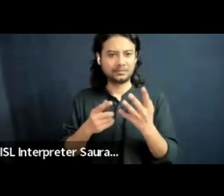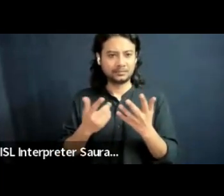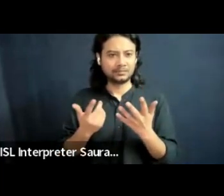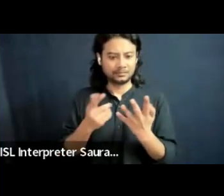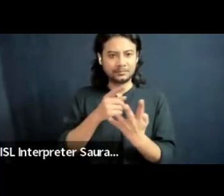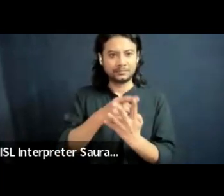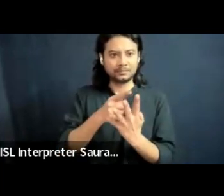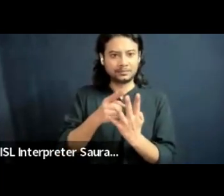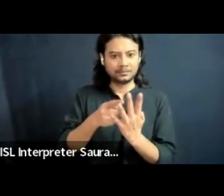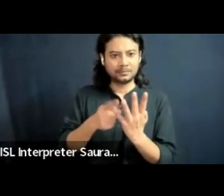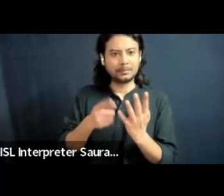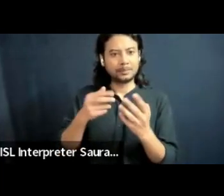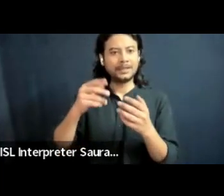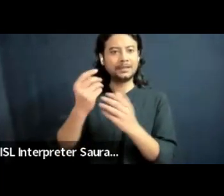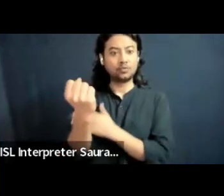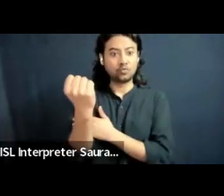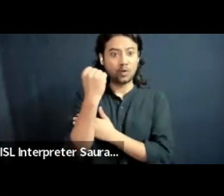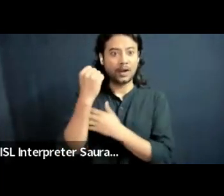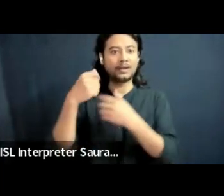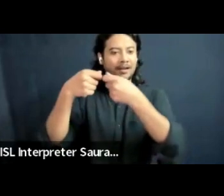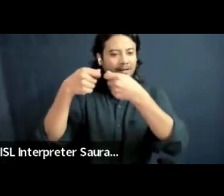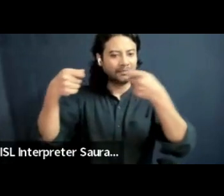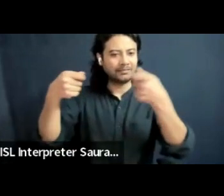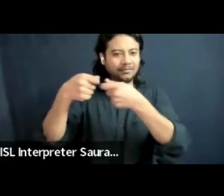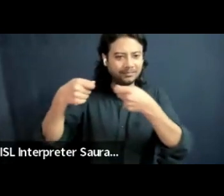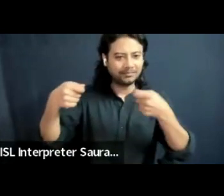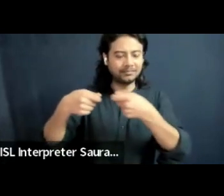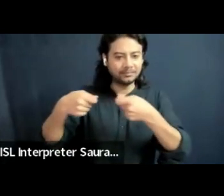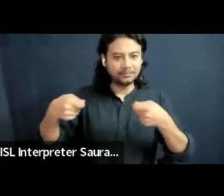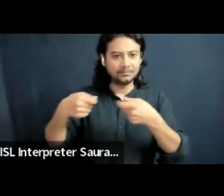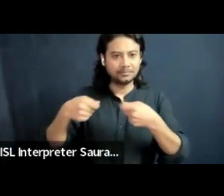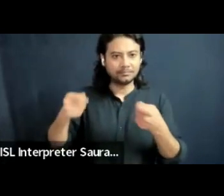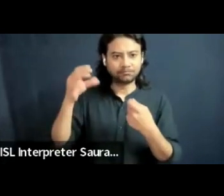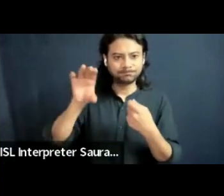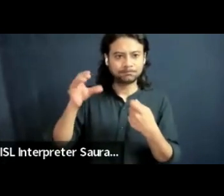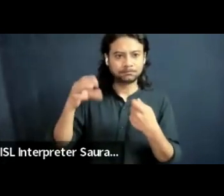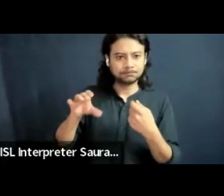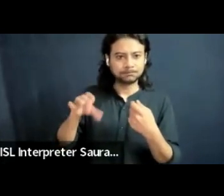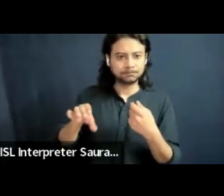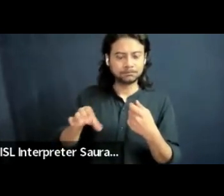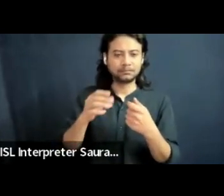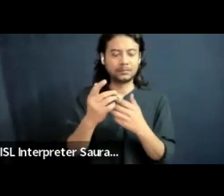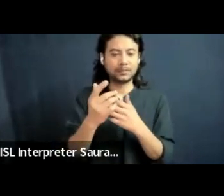and they encompass nearly all the human rights that all children have. So we're talking about